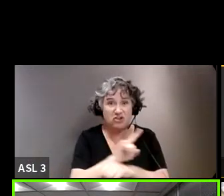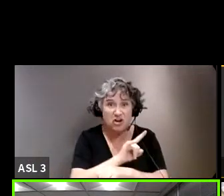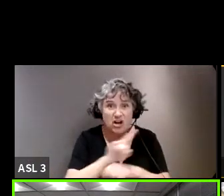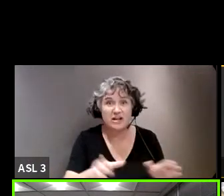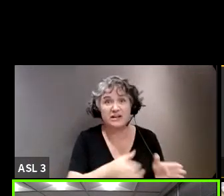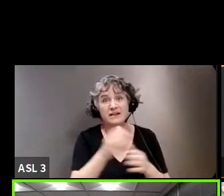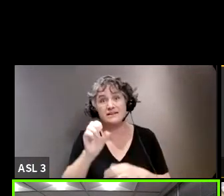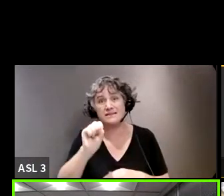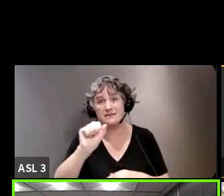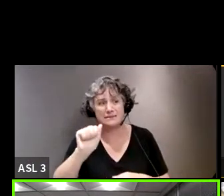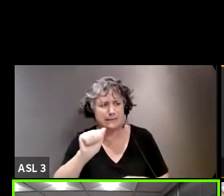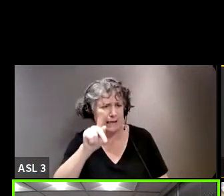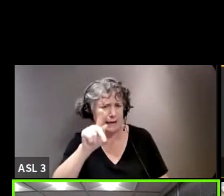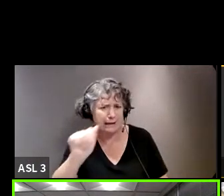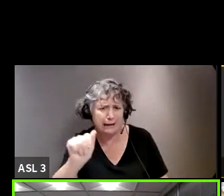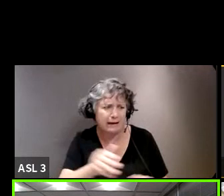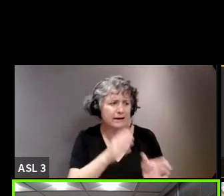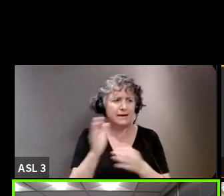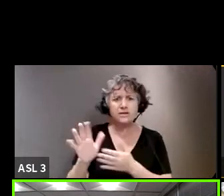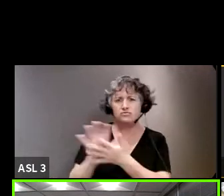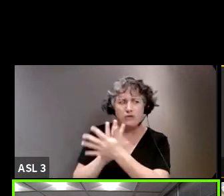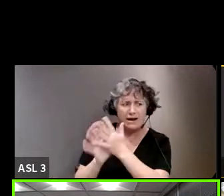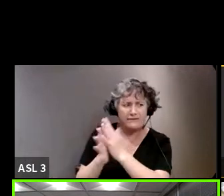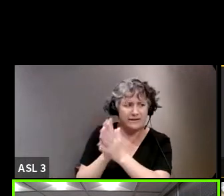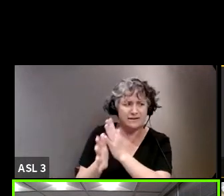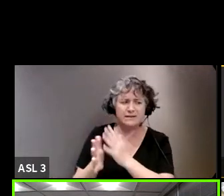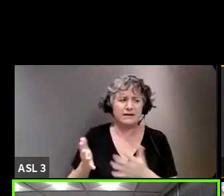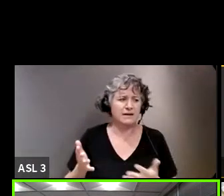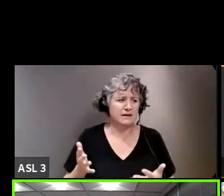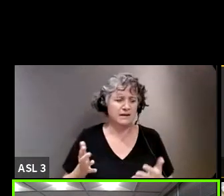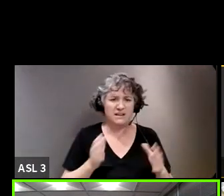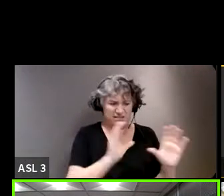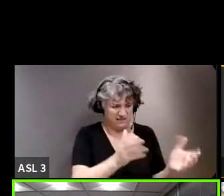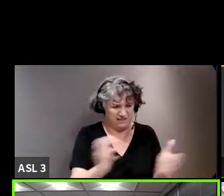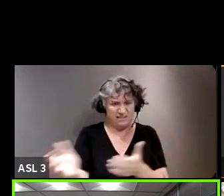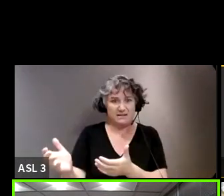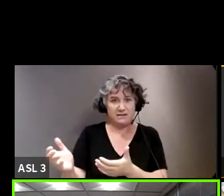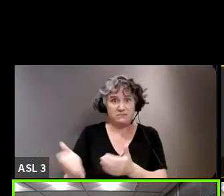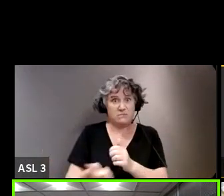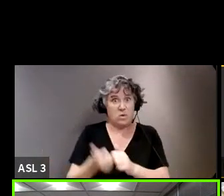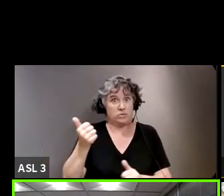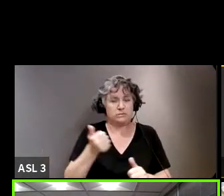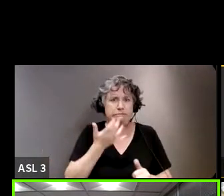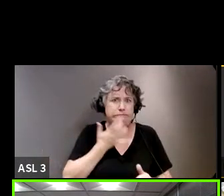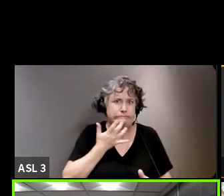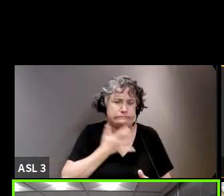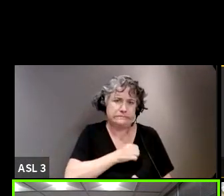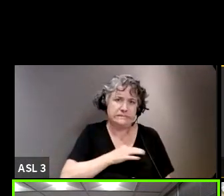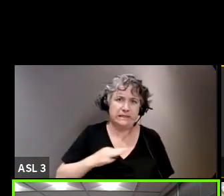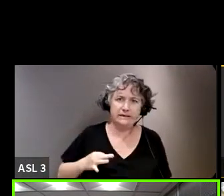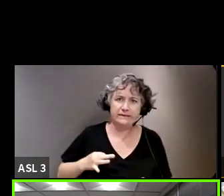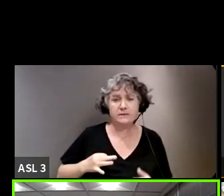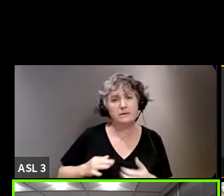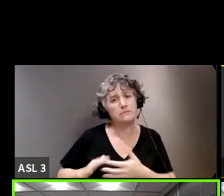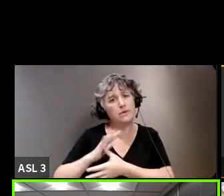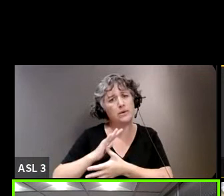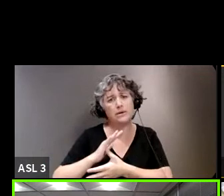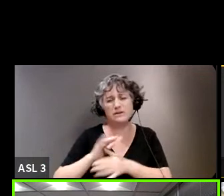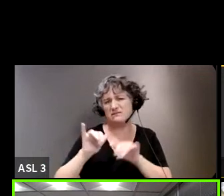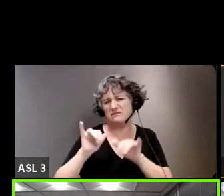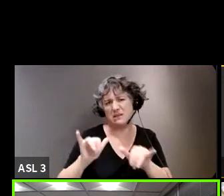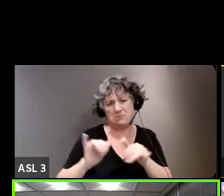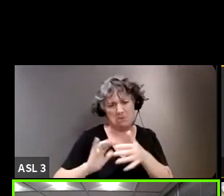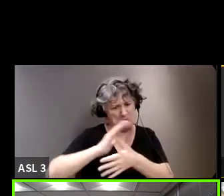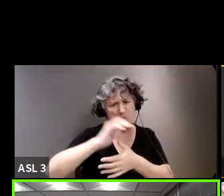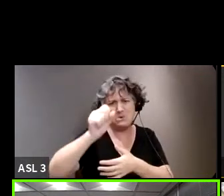traffic we're not maximally staffed in almost any of the core areas so it remains a priority we just can only